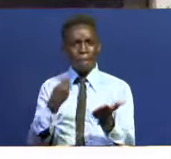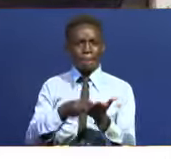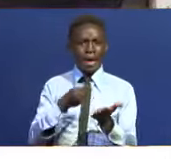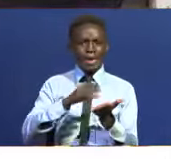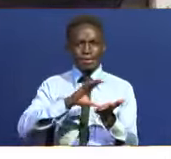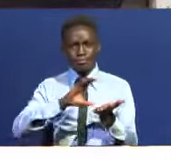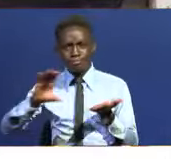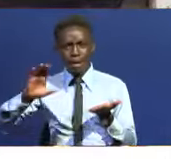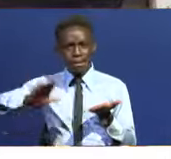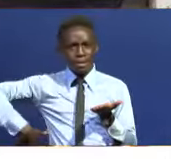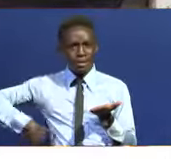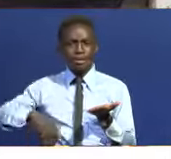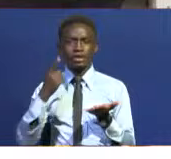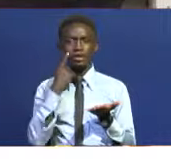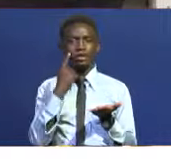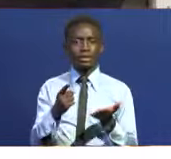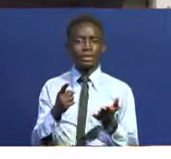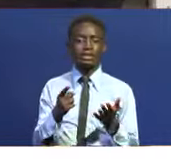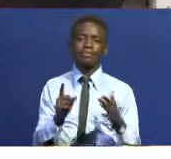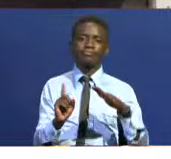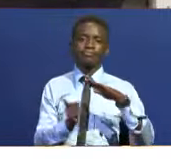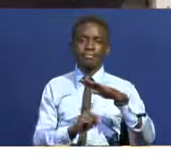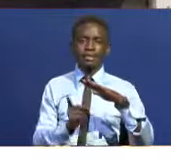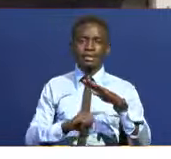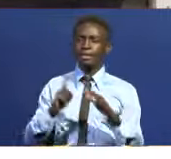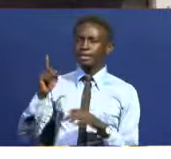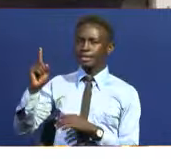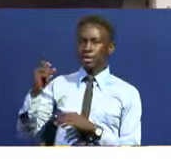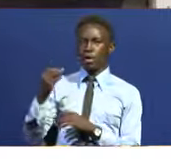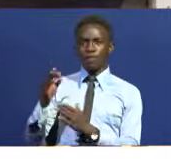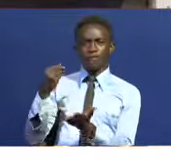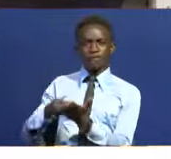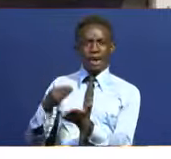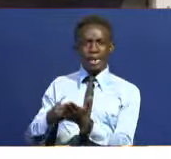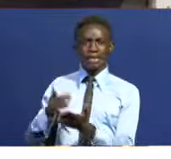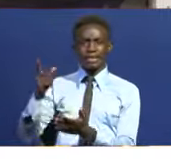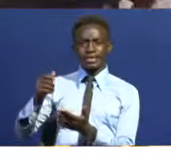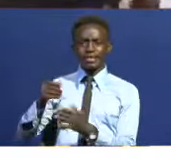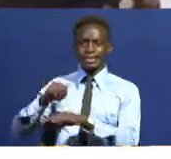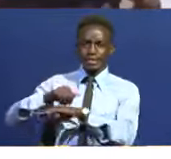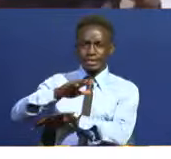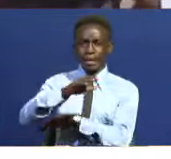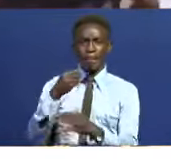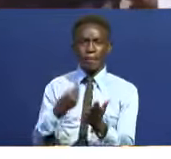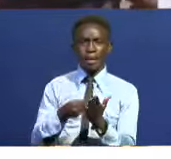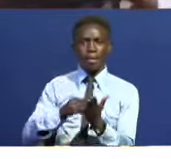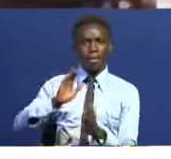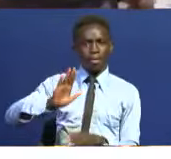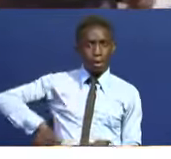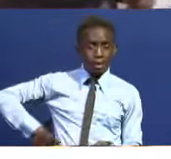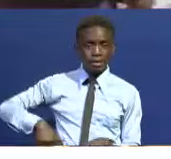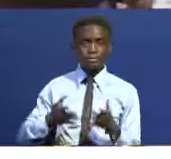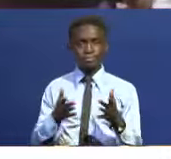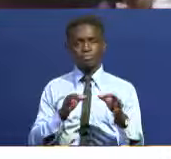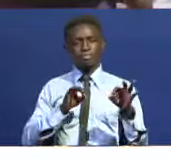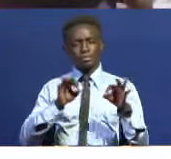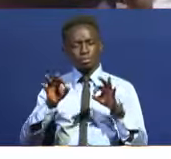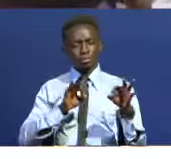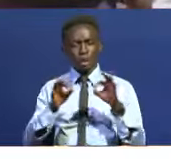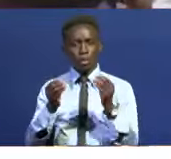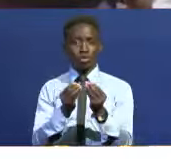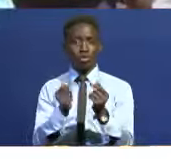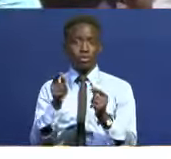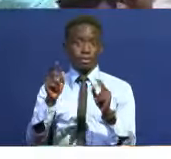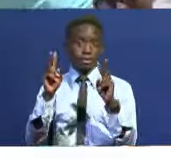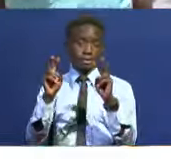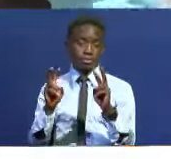the Treasury not dispersing those funds at the accurate time, but we're anticipating any moment from now those governors to be addressing those particular issues.